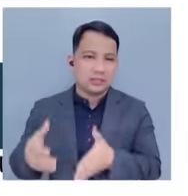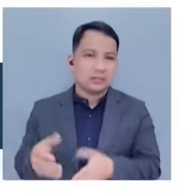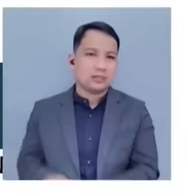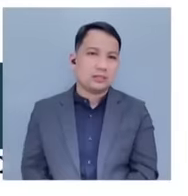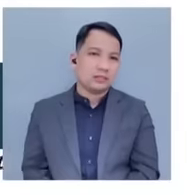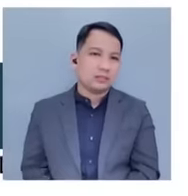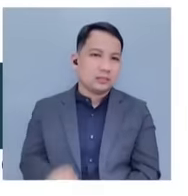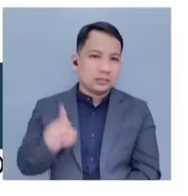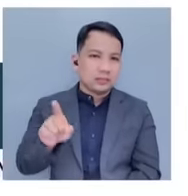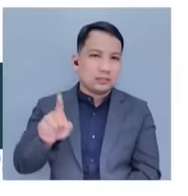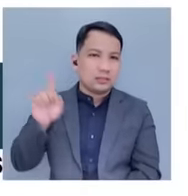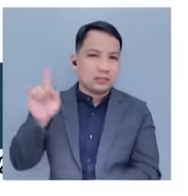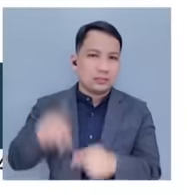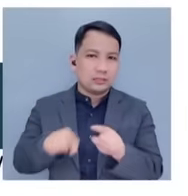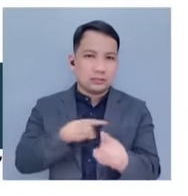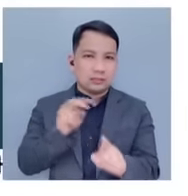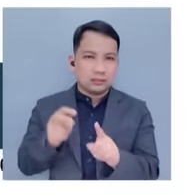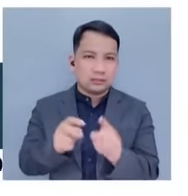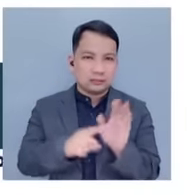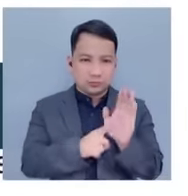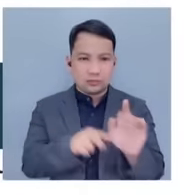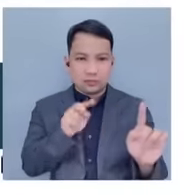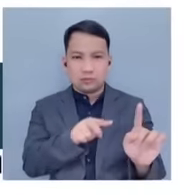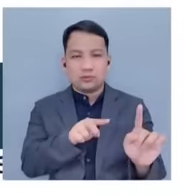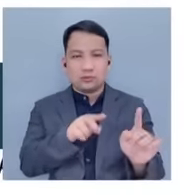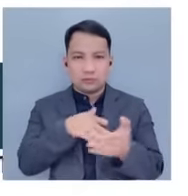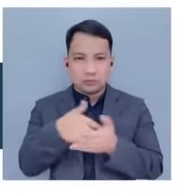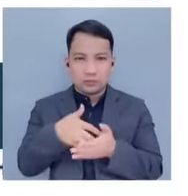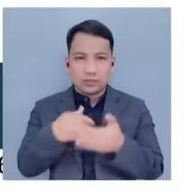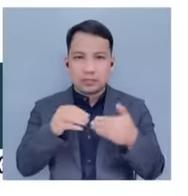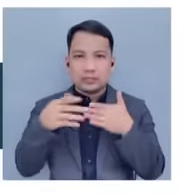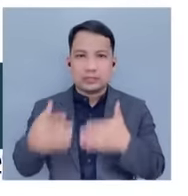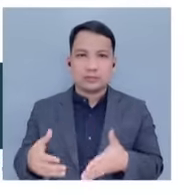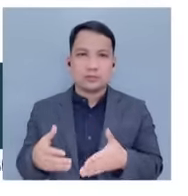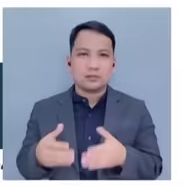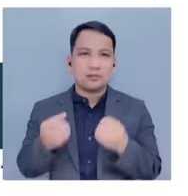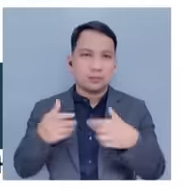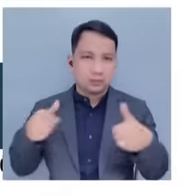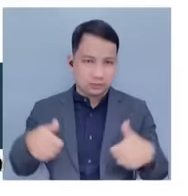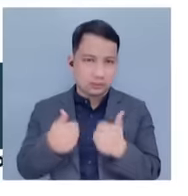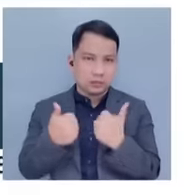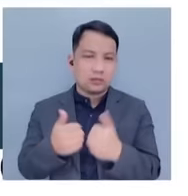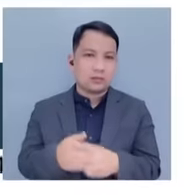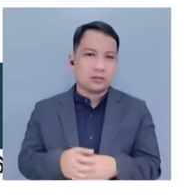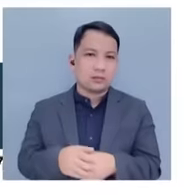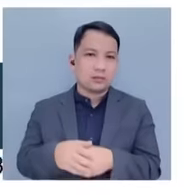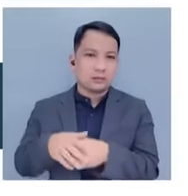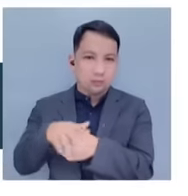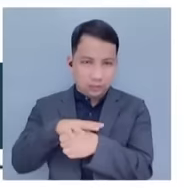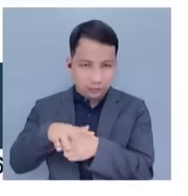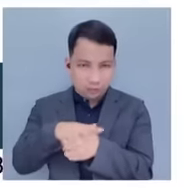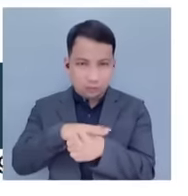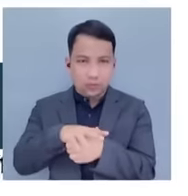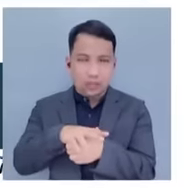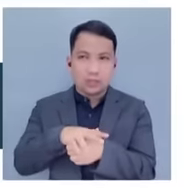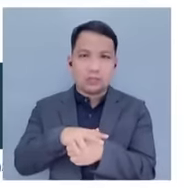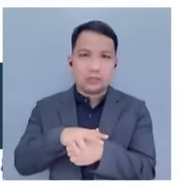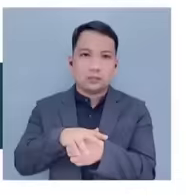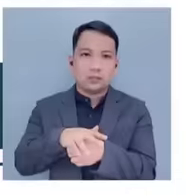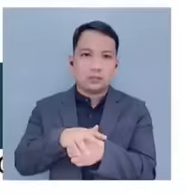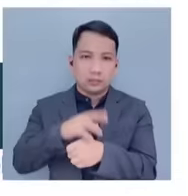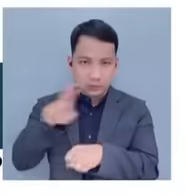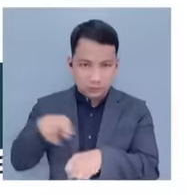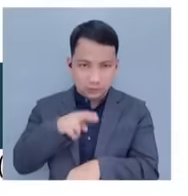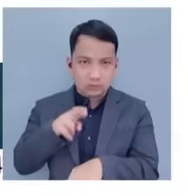could not afford to be perceived as a weak leader. We have many challenges domestically and regionally, and